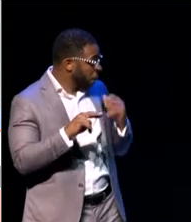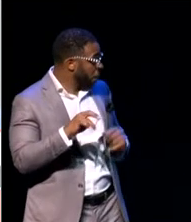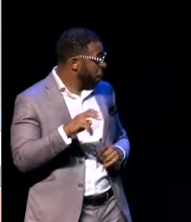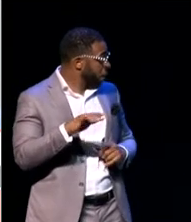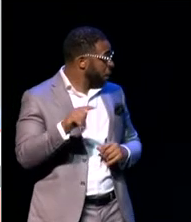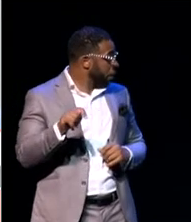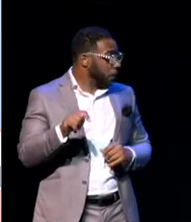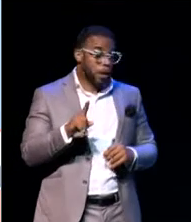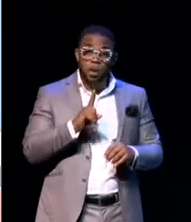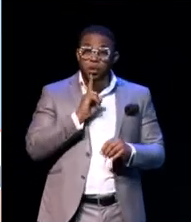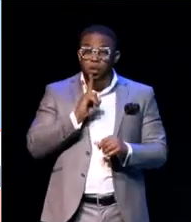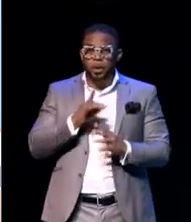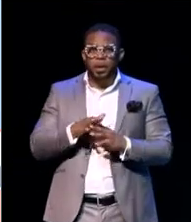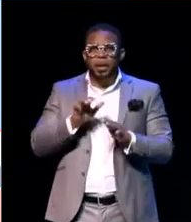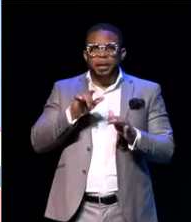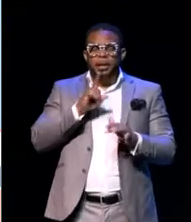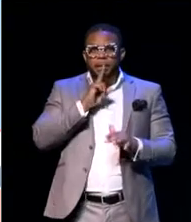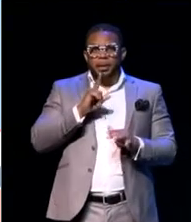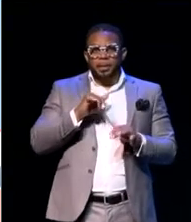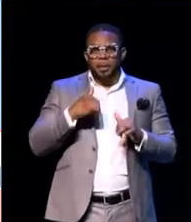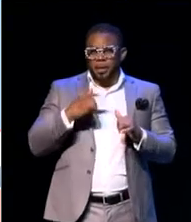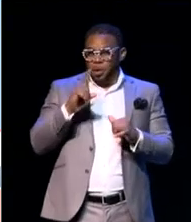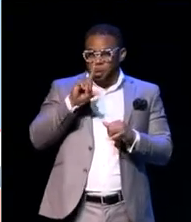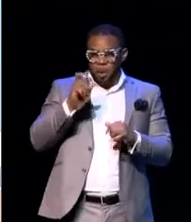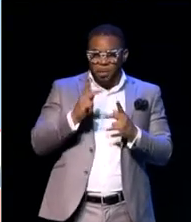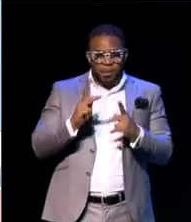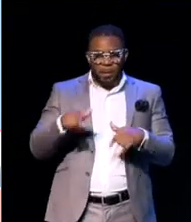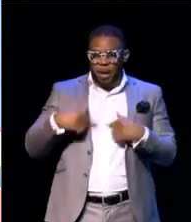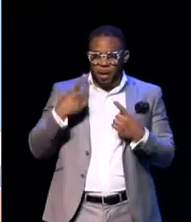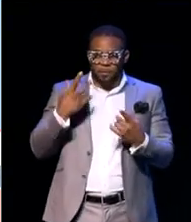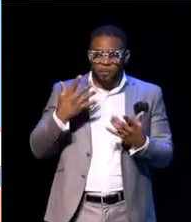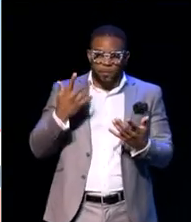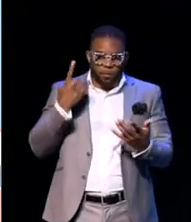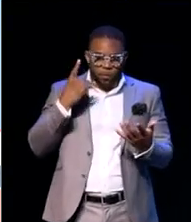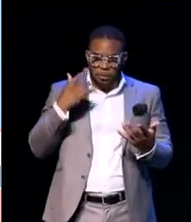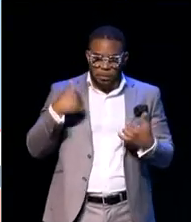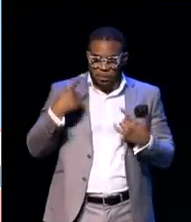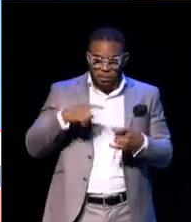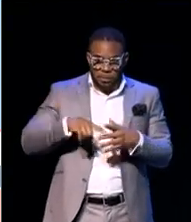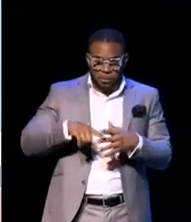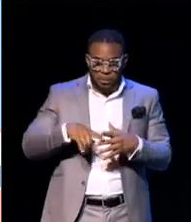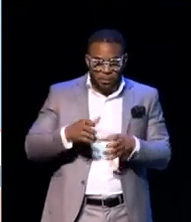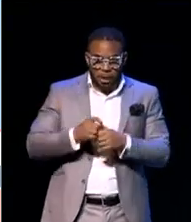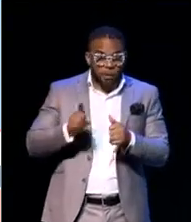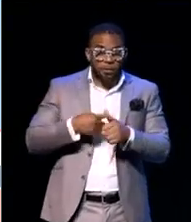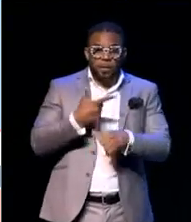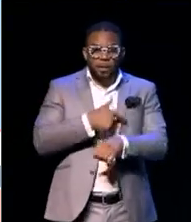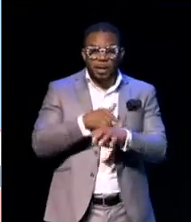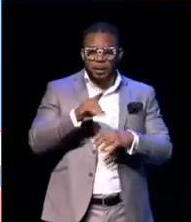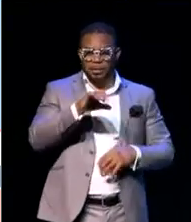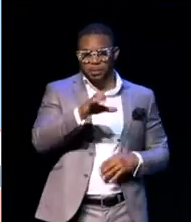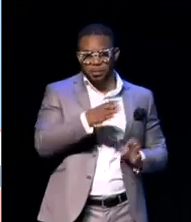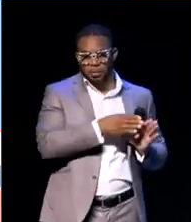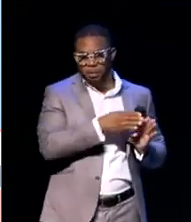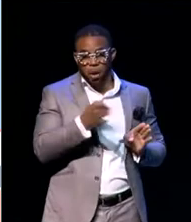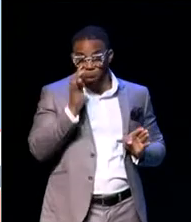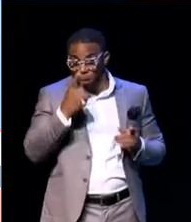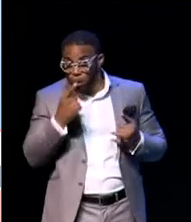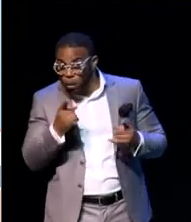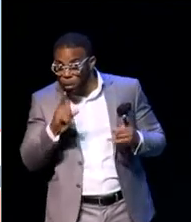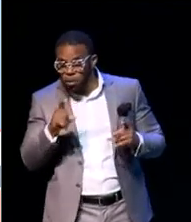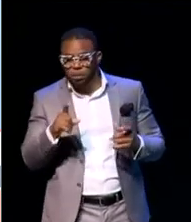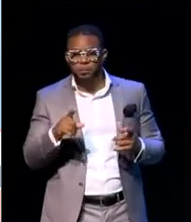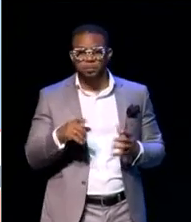Sure. This has been a question that people have had for since we got our first vaccines in December is, will they